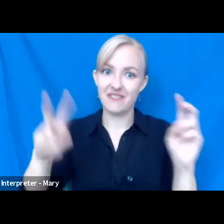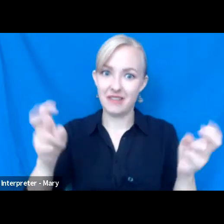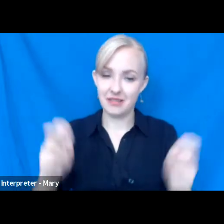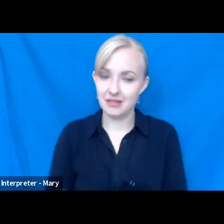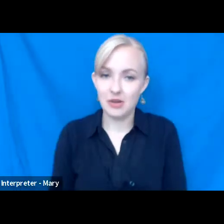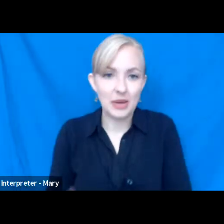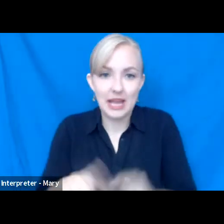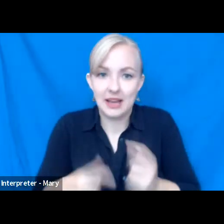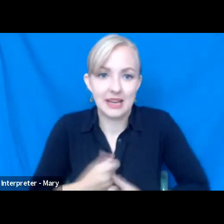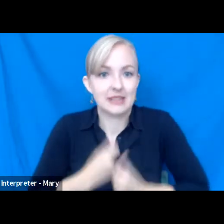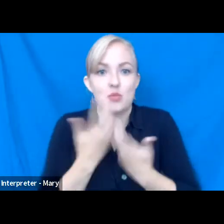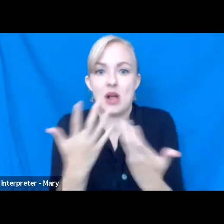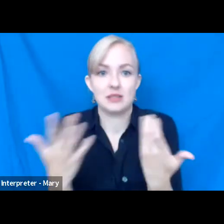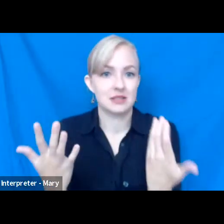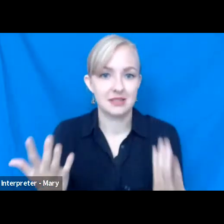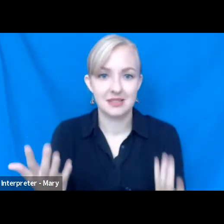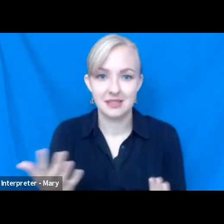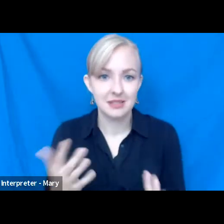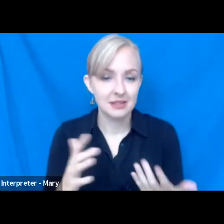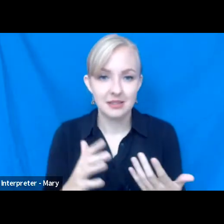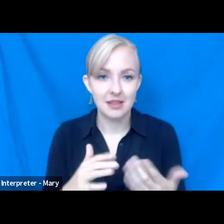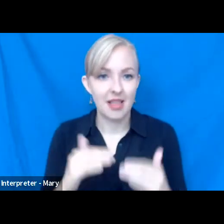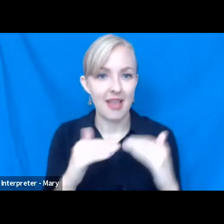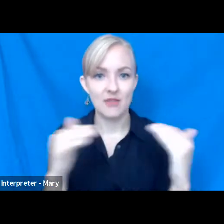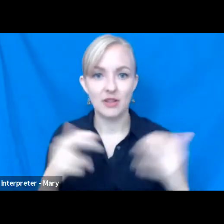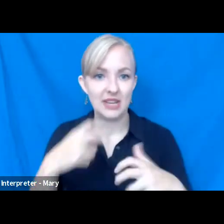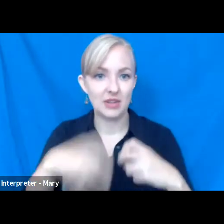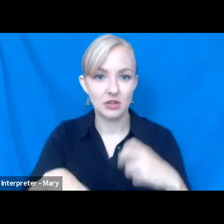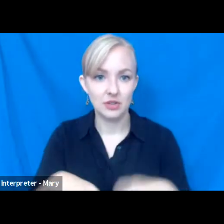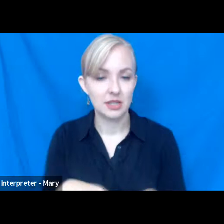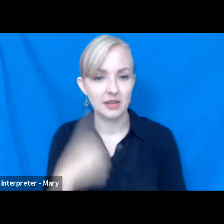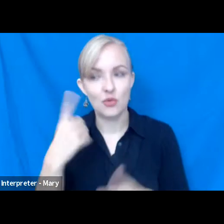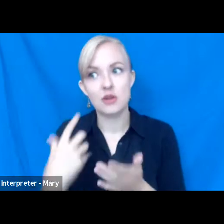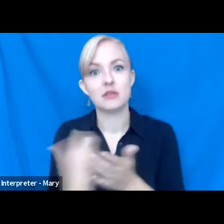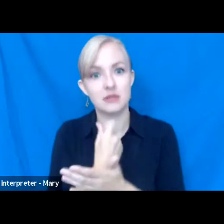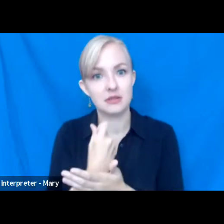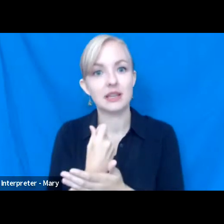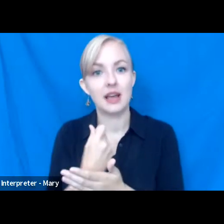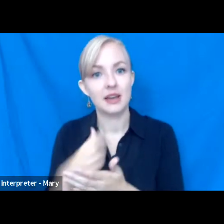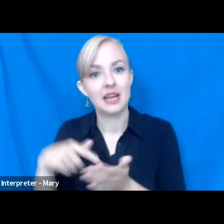words to say how hard it is to find accessible, affordable housing